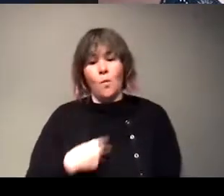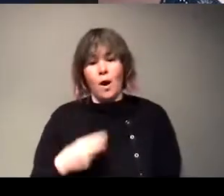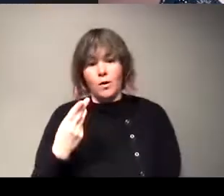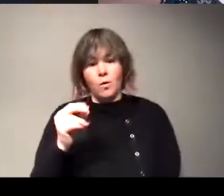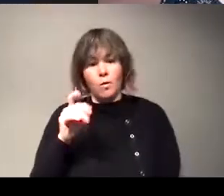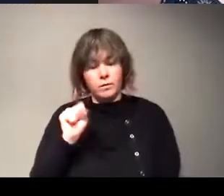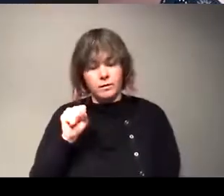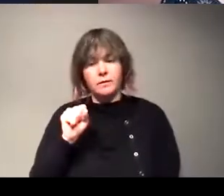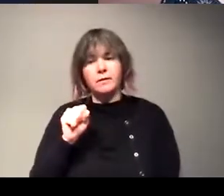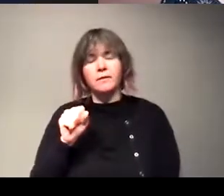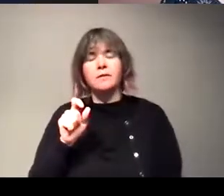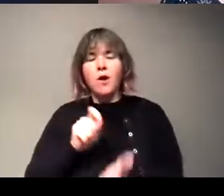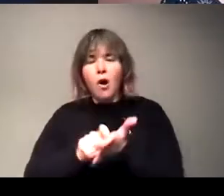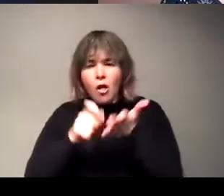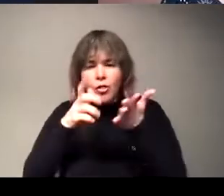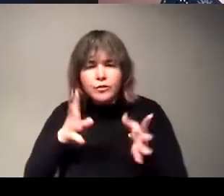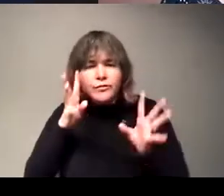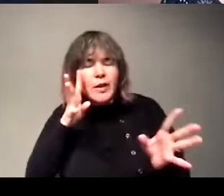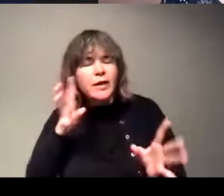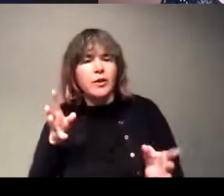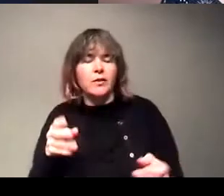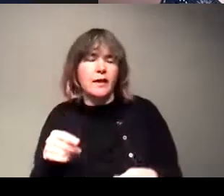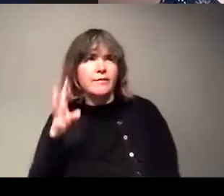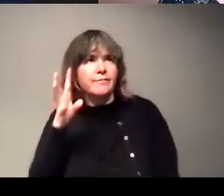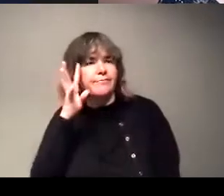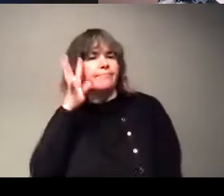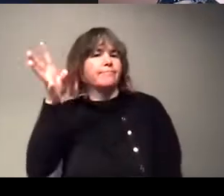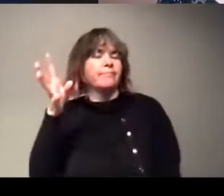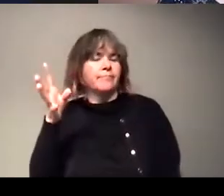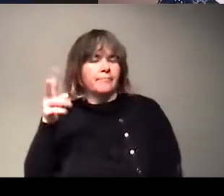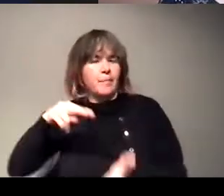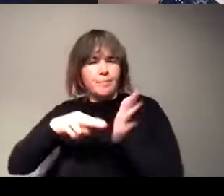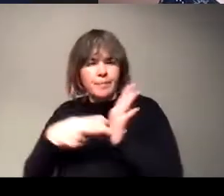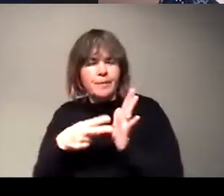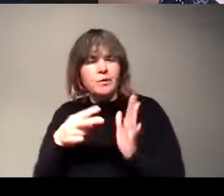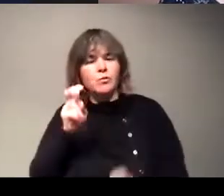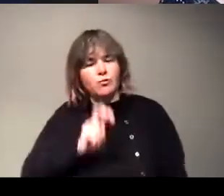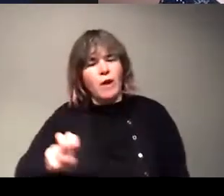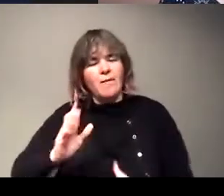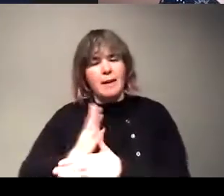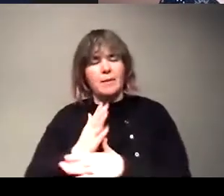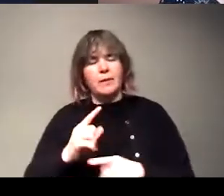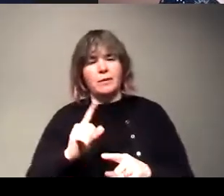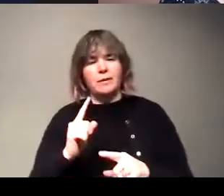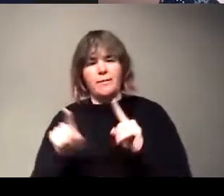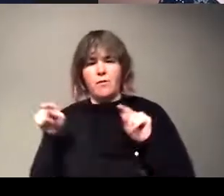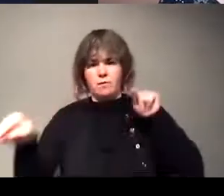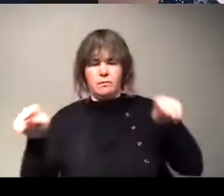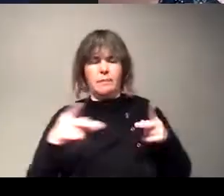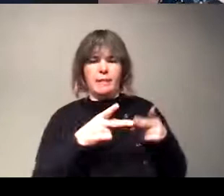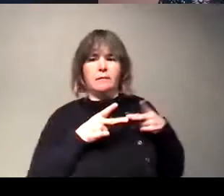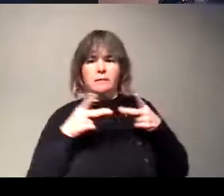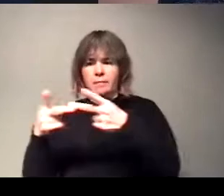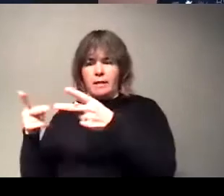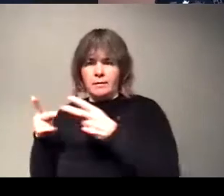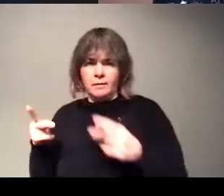that authors and creators have dreamed up as a way to like travel between two different places. So the